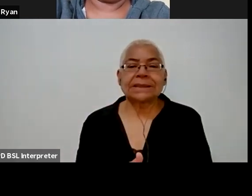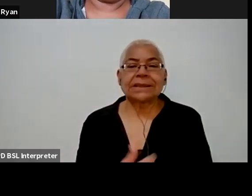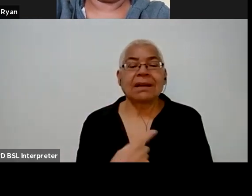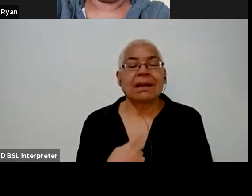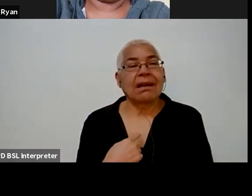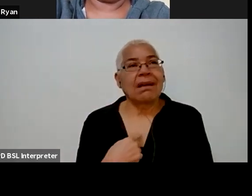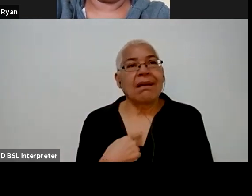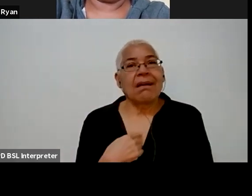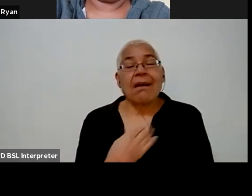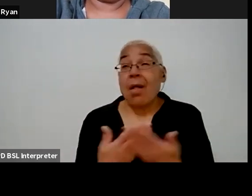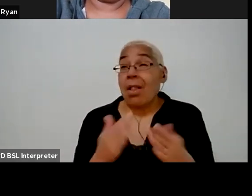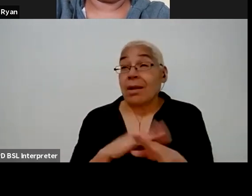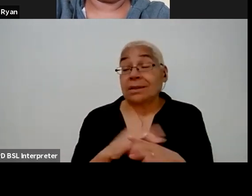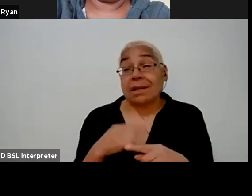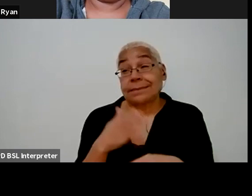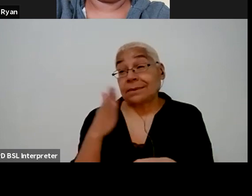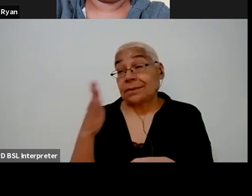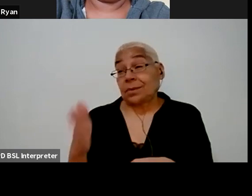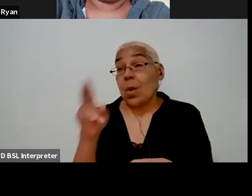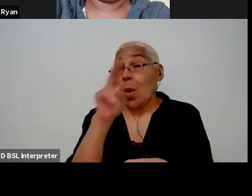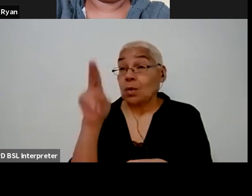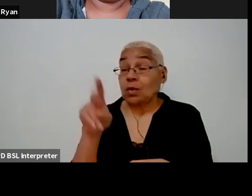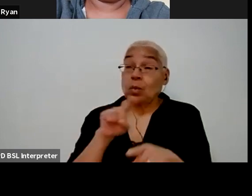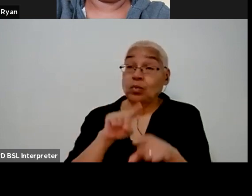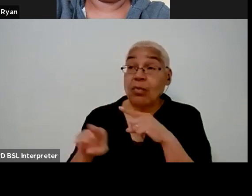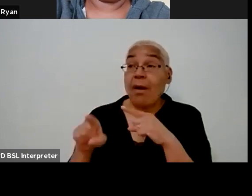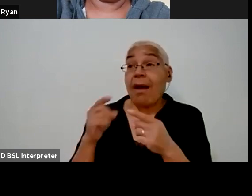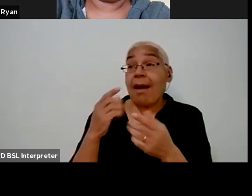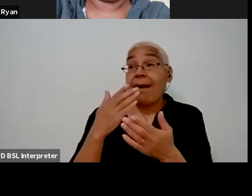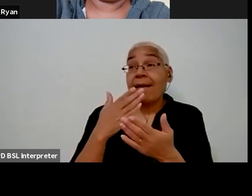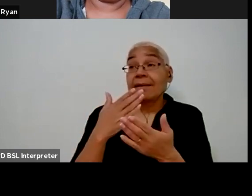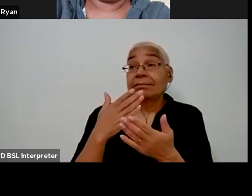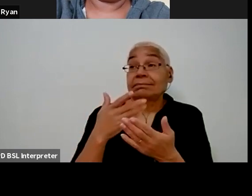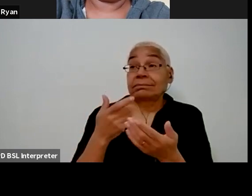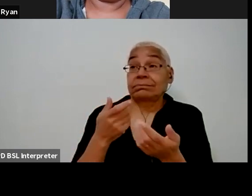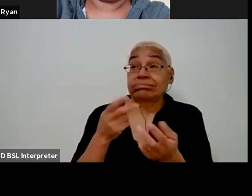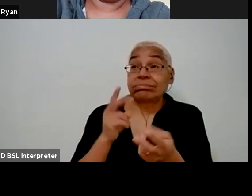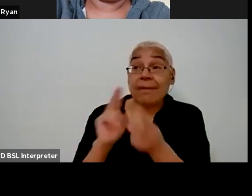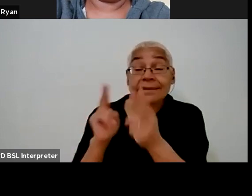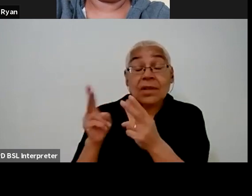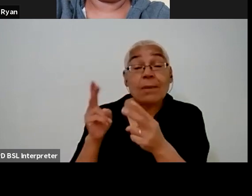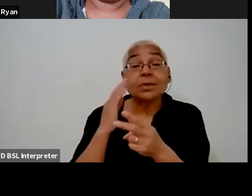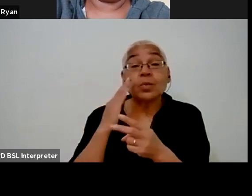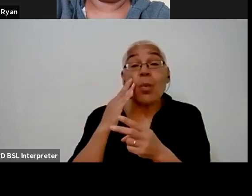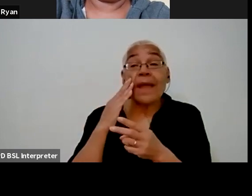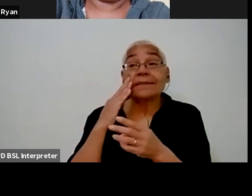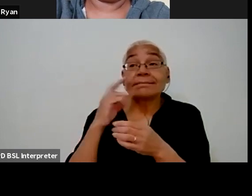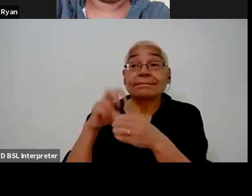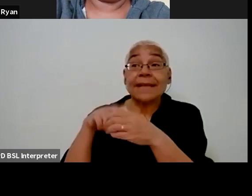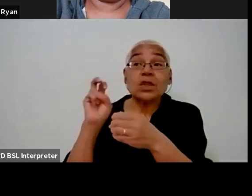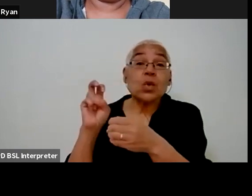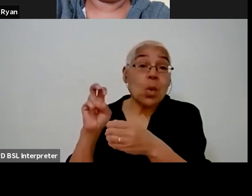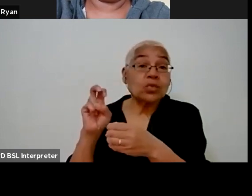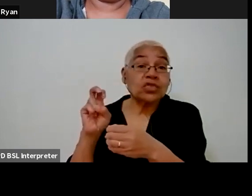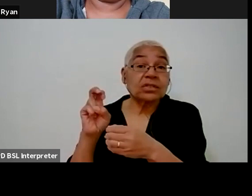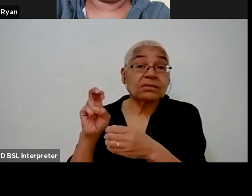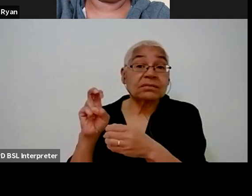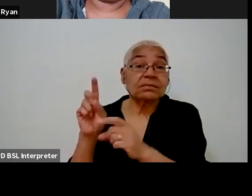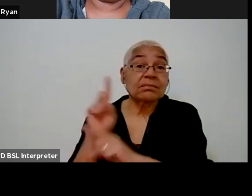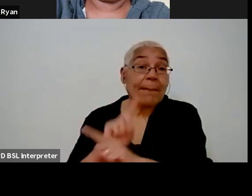to schools to deal with exclusions very often. I'm interpreting and sometimes just go there as a